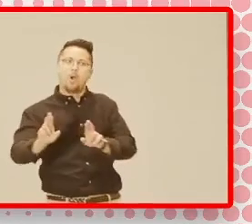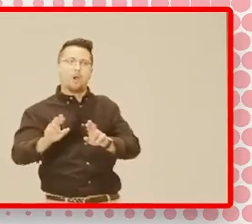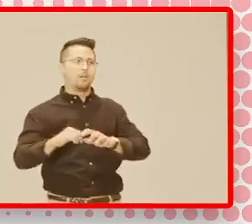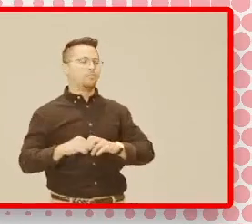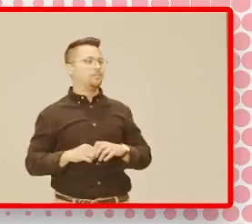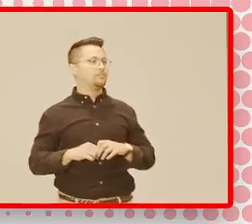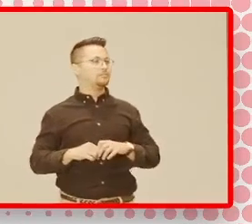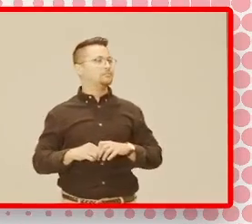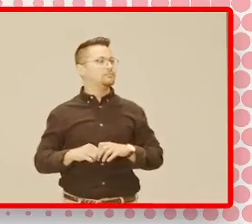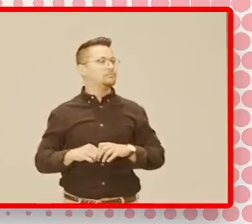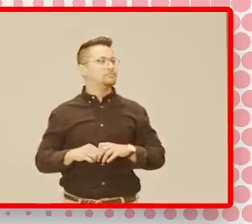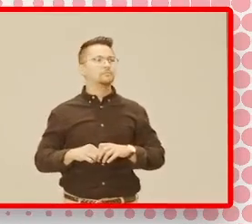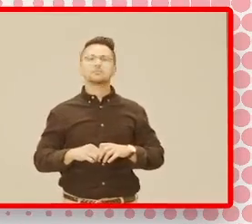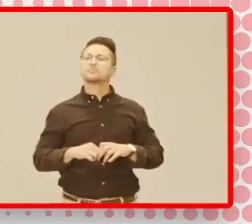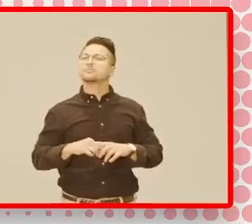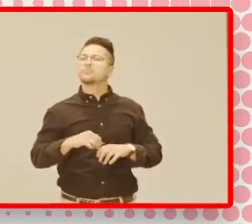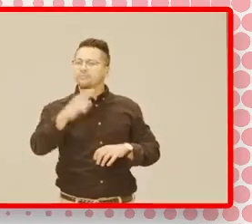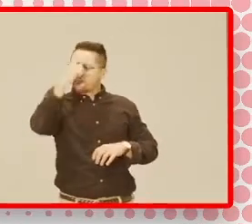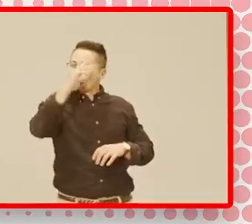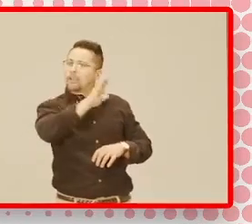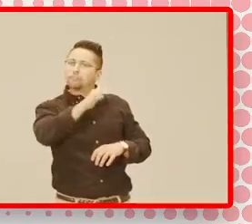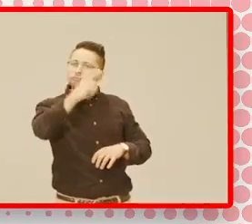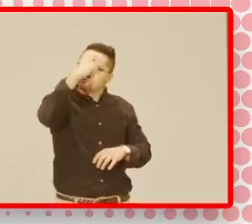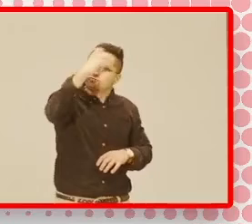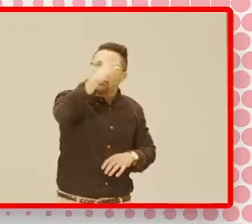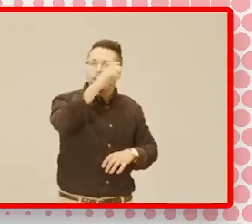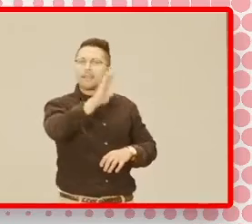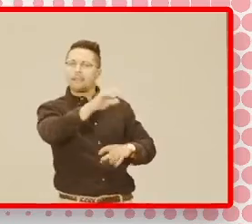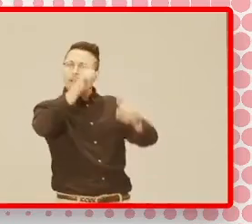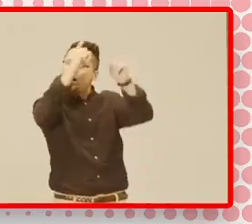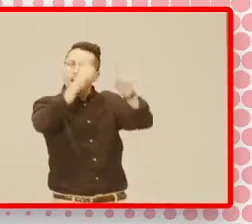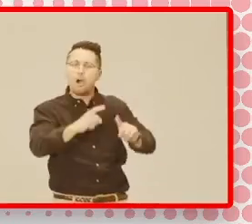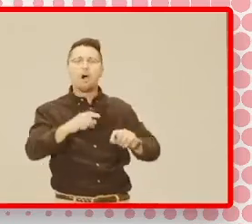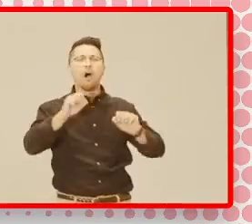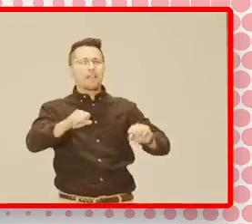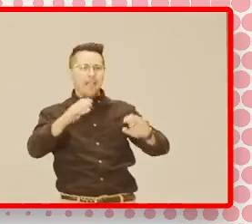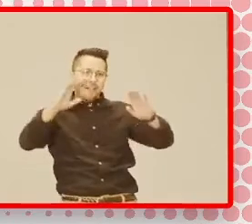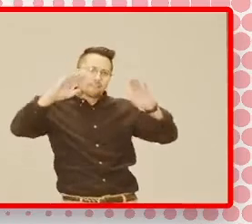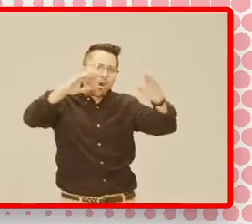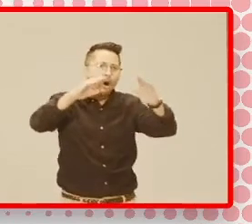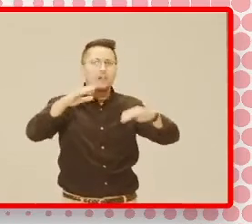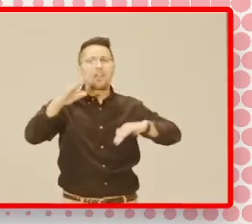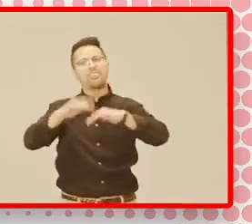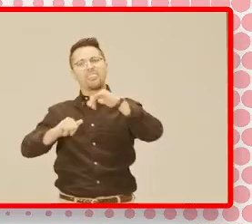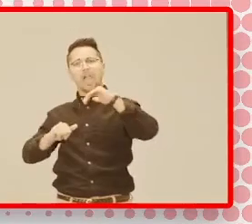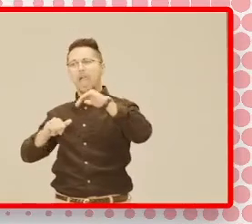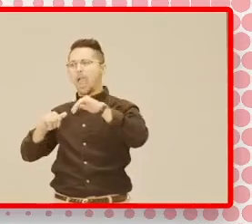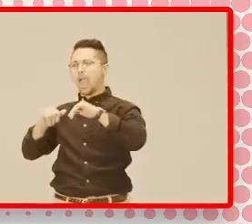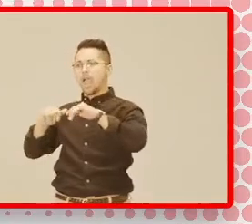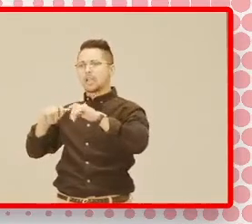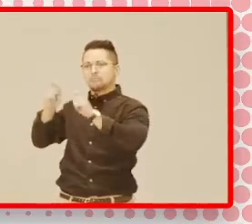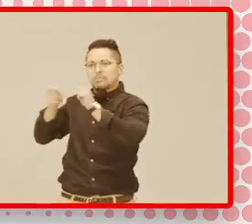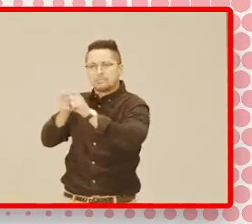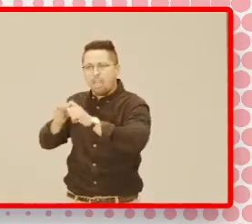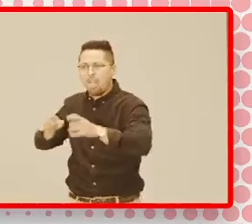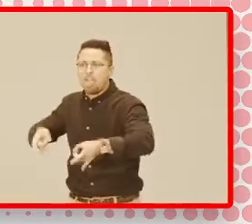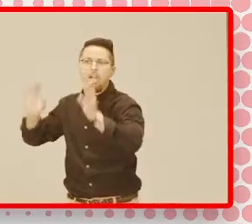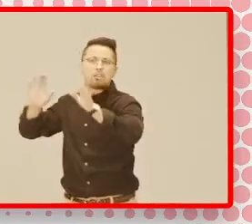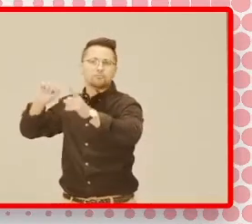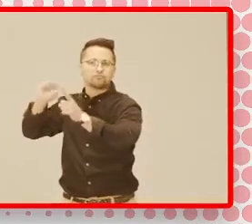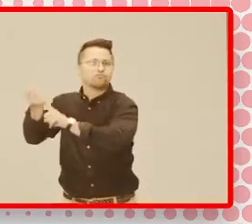to focus on his dreams and goals and not on the circumstances around him. So we did not allow the